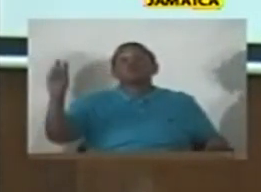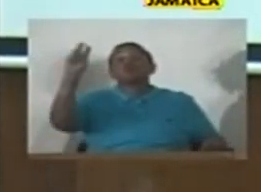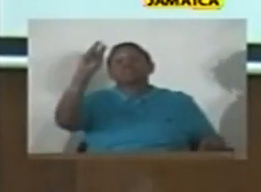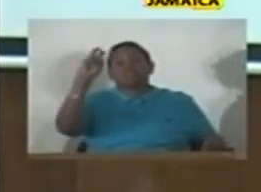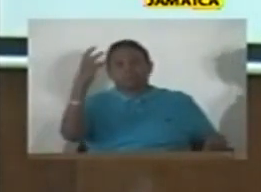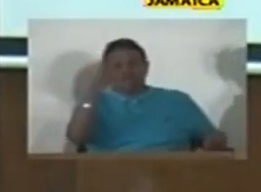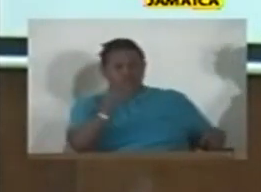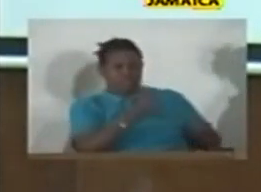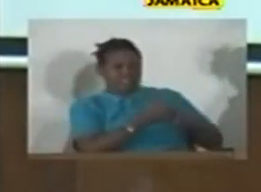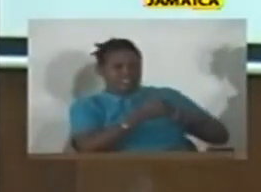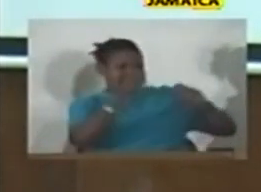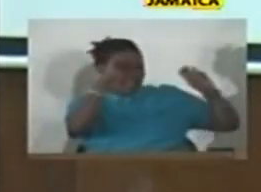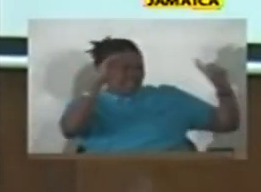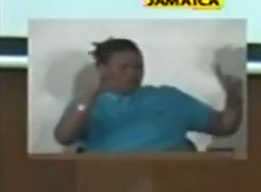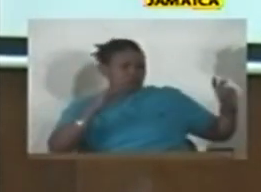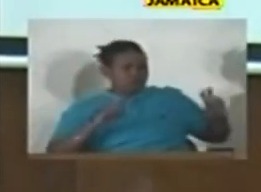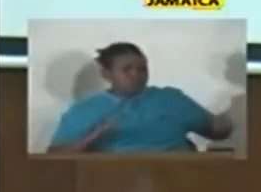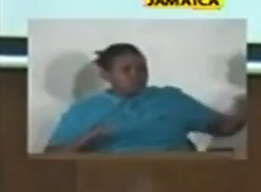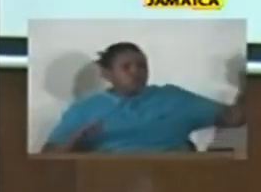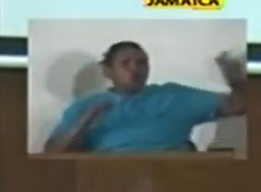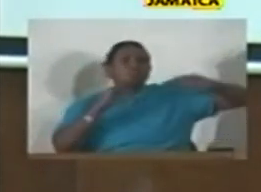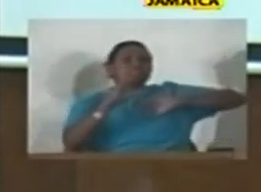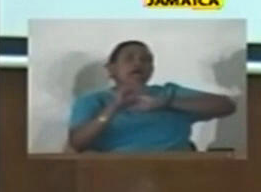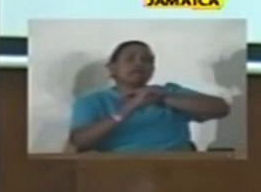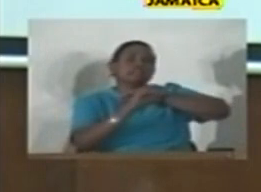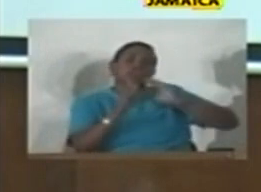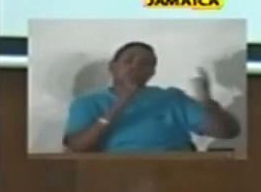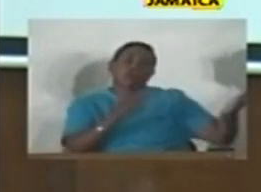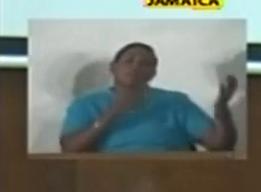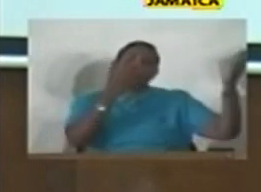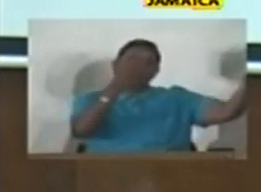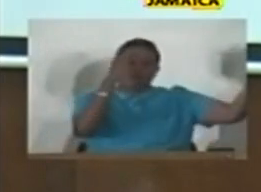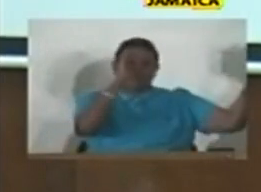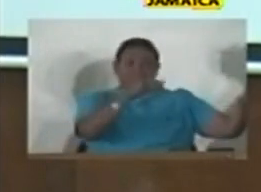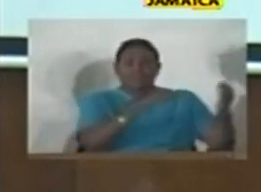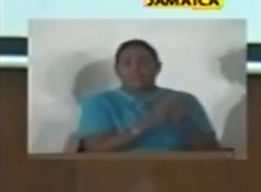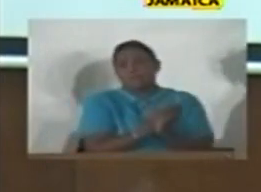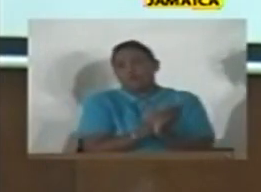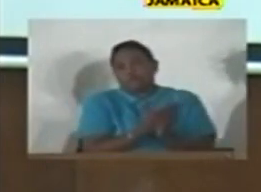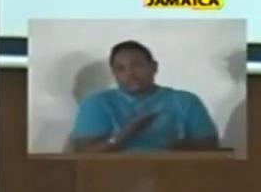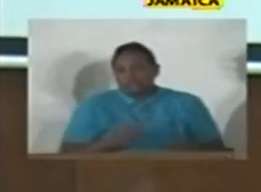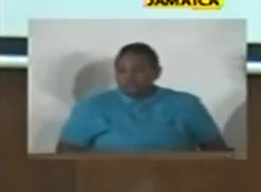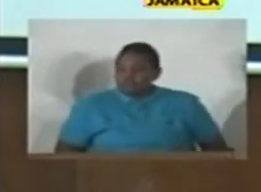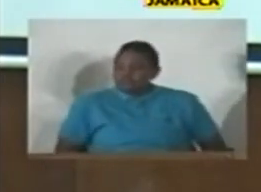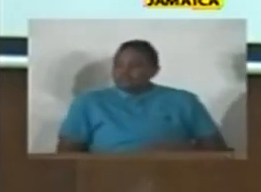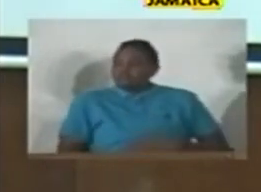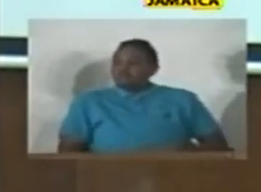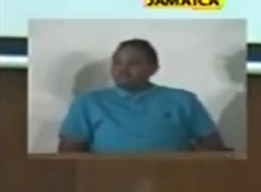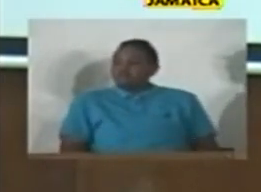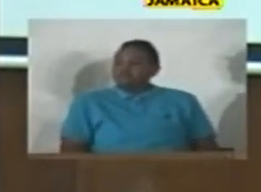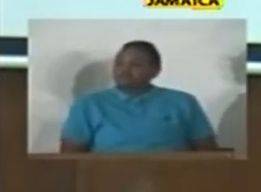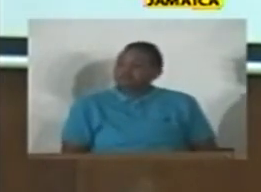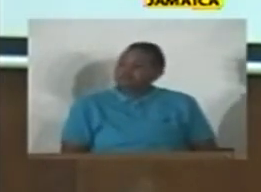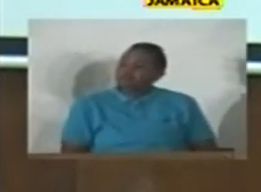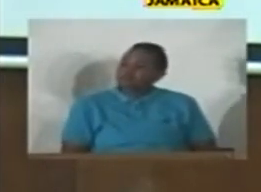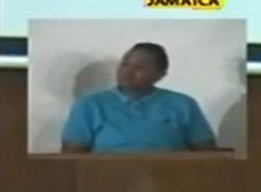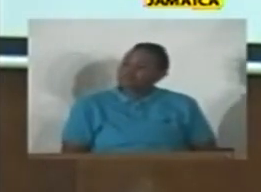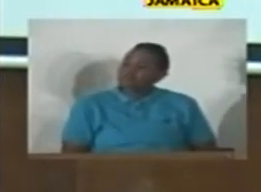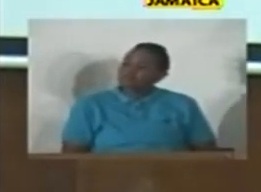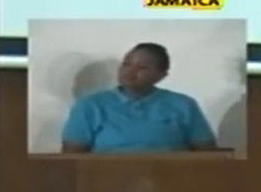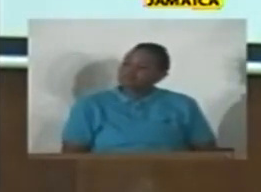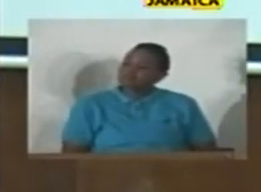Educational tours are also being proposed for the property. The farmers, Mr. Speaker,